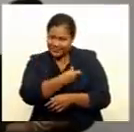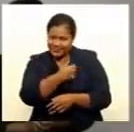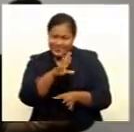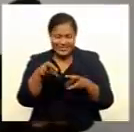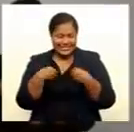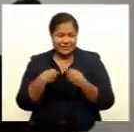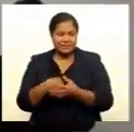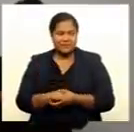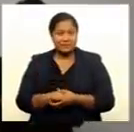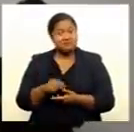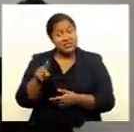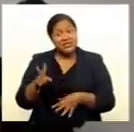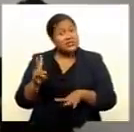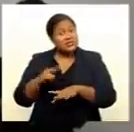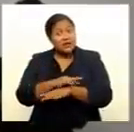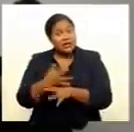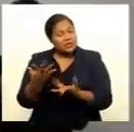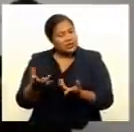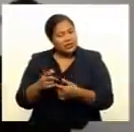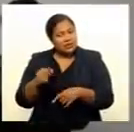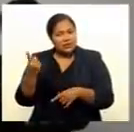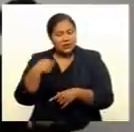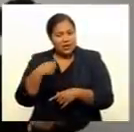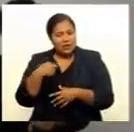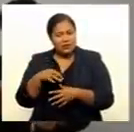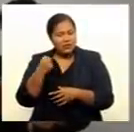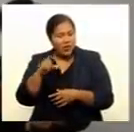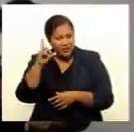is a killer that no Fijian can afford to treat lightly.